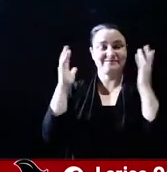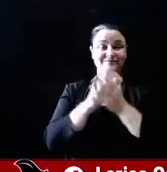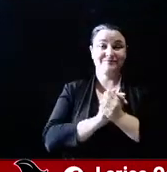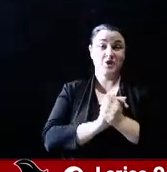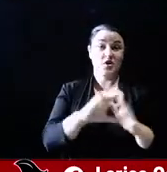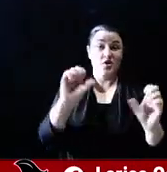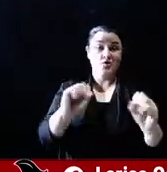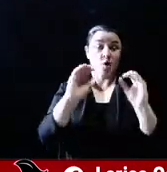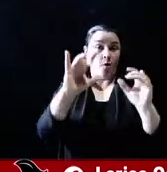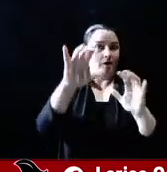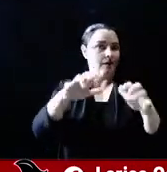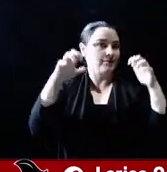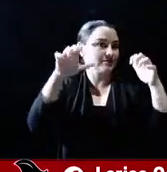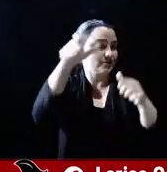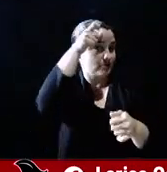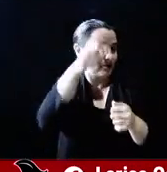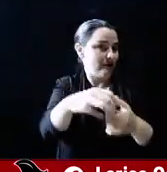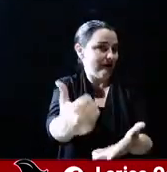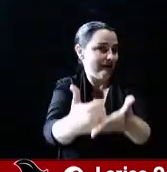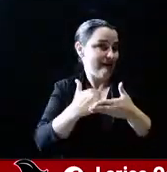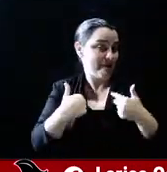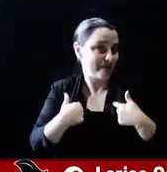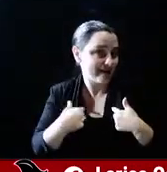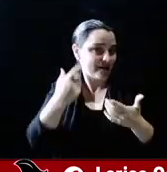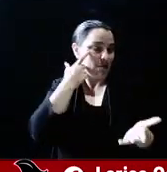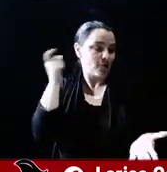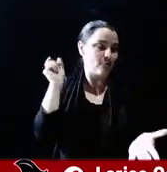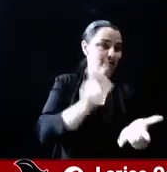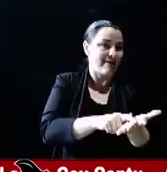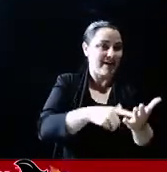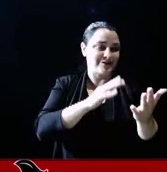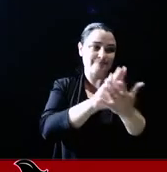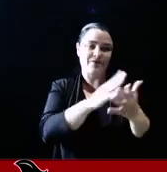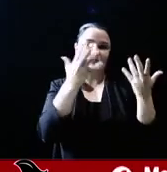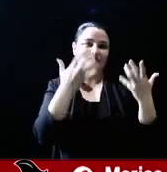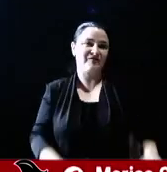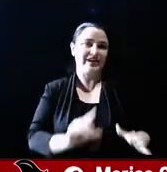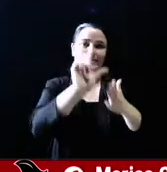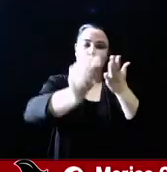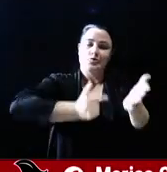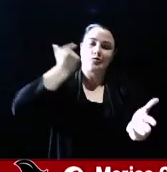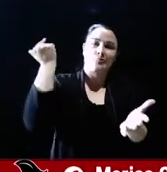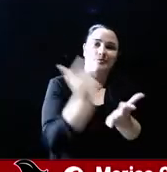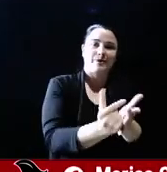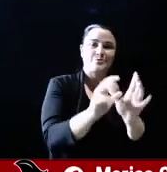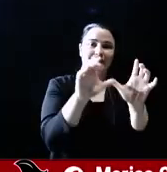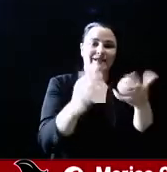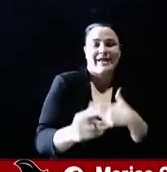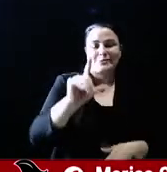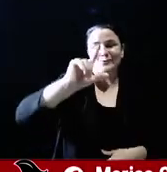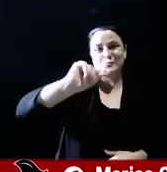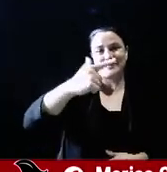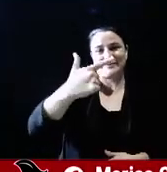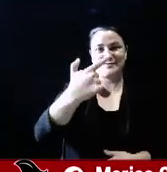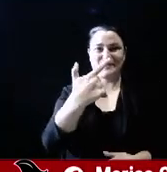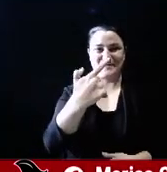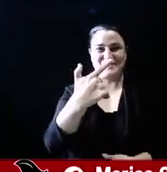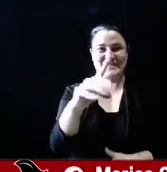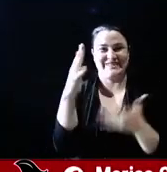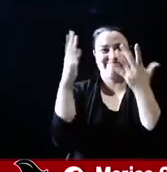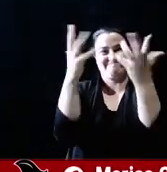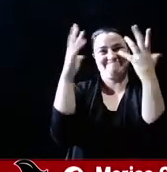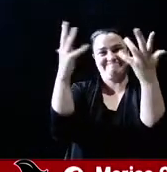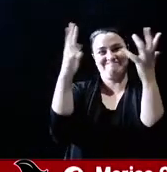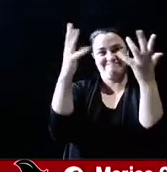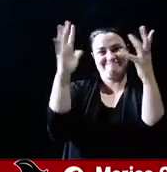So, audience, also, please help me in recognizing the graduated class of 2021.